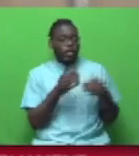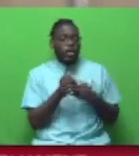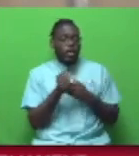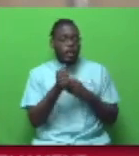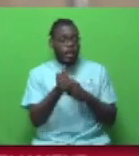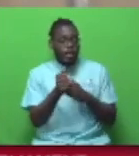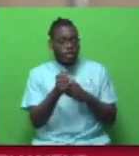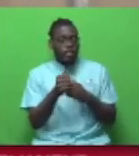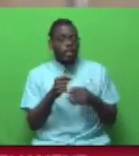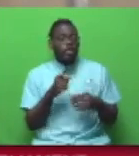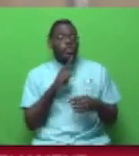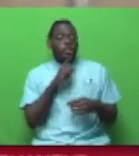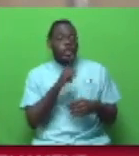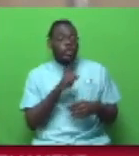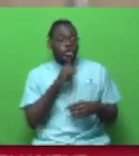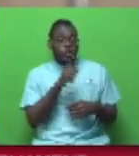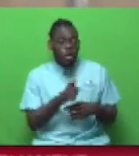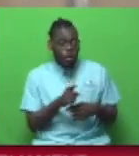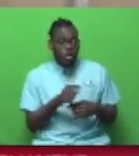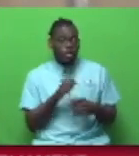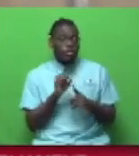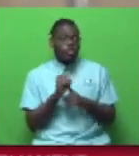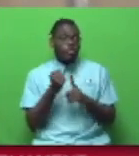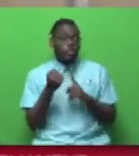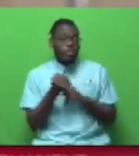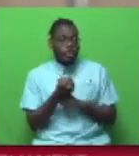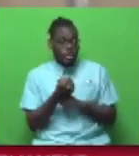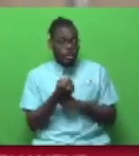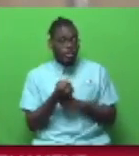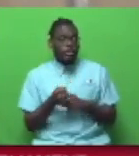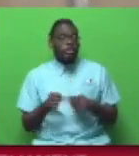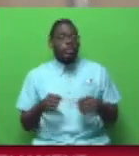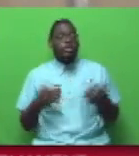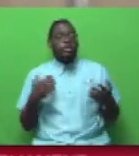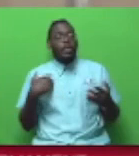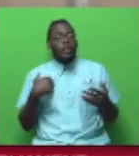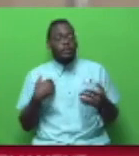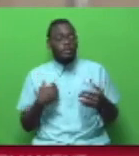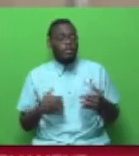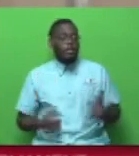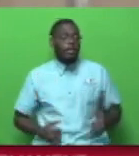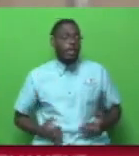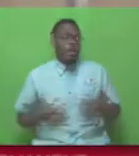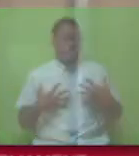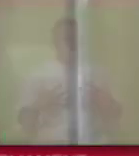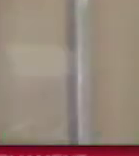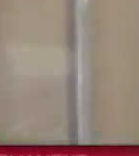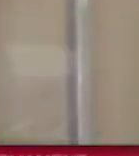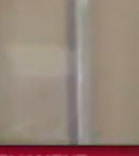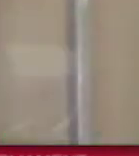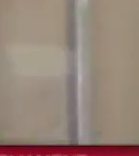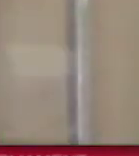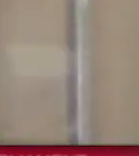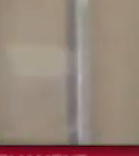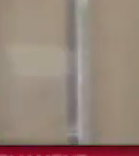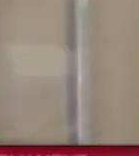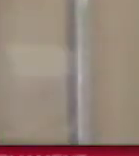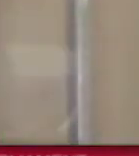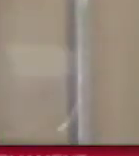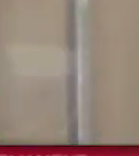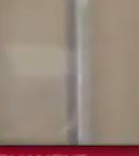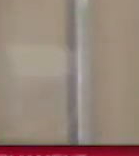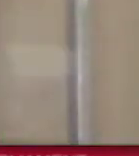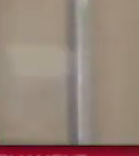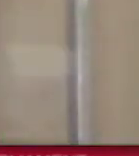that our social fabric is kept strong. And I think in looking at this part, the social fabric kept strong, this is a part that